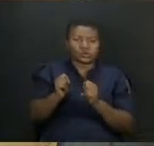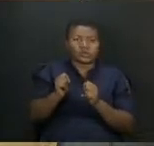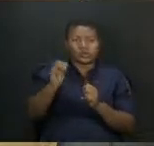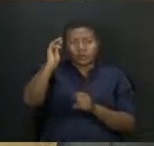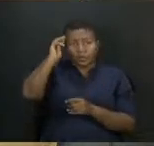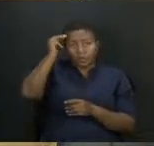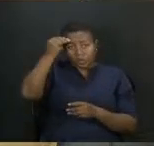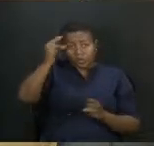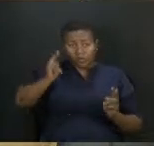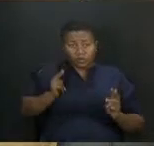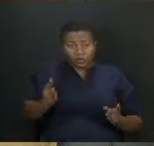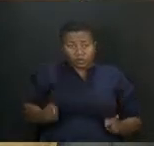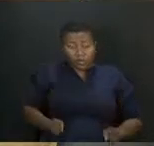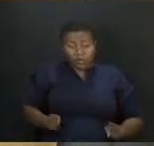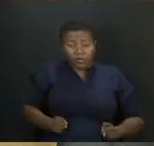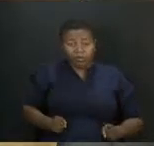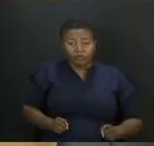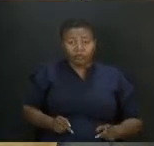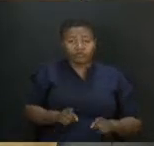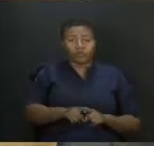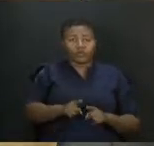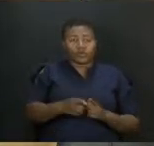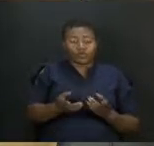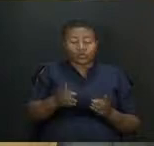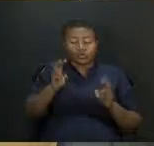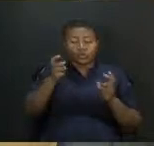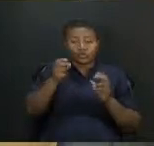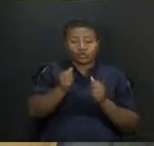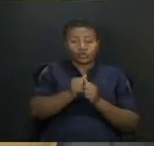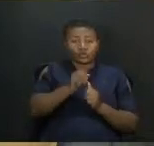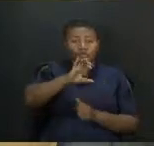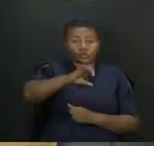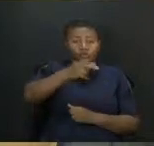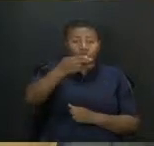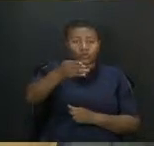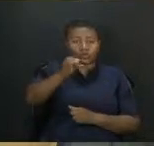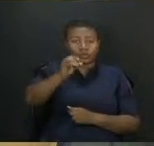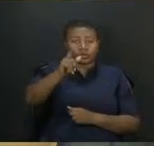and obviously things with corolla,